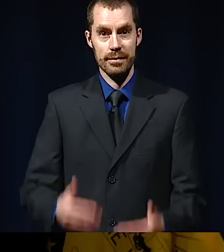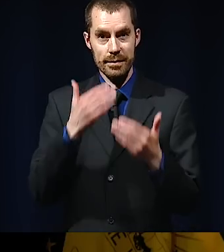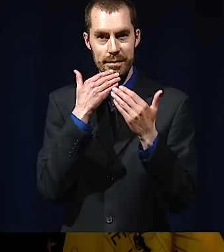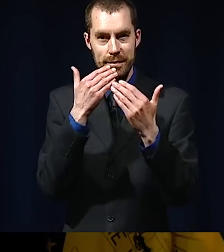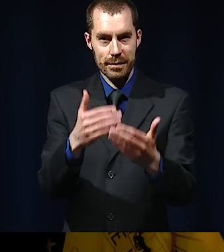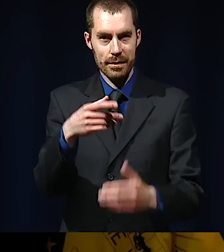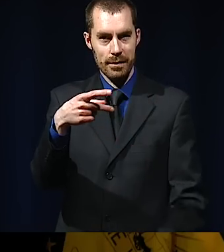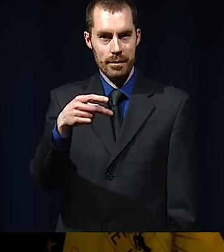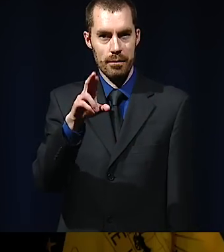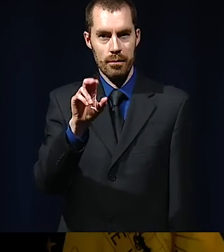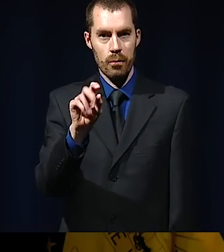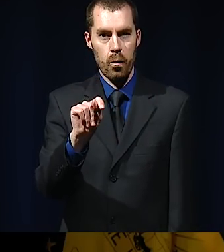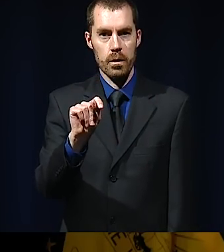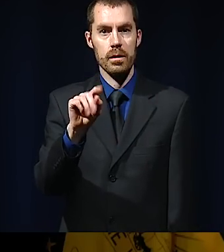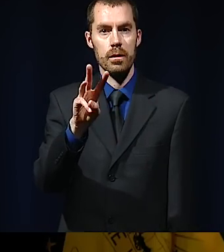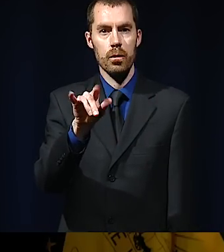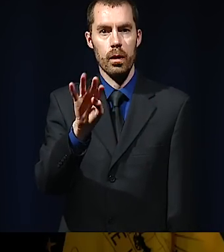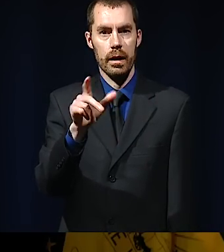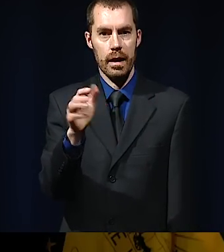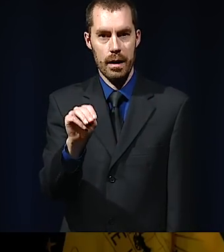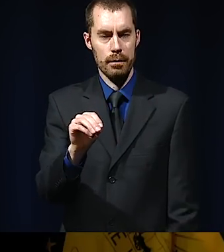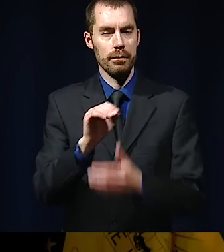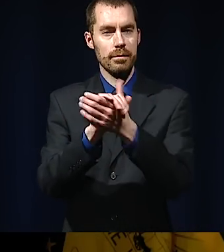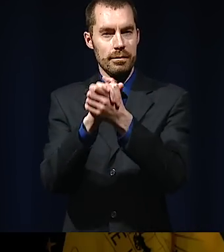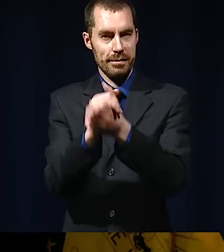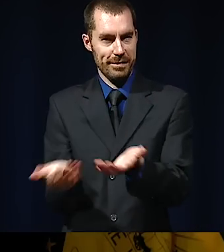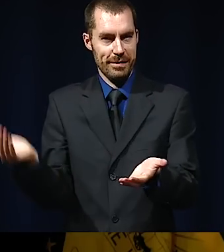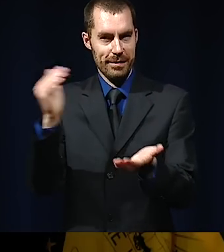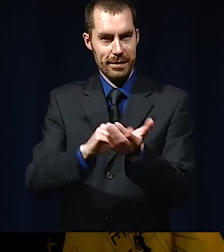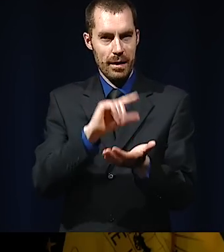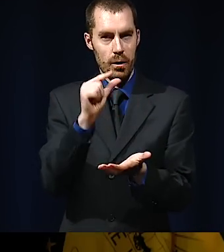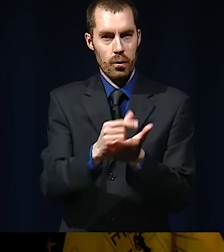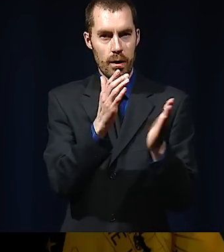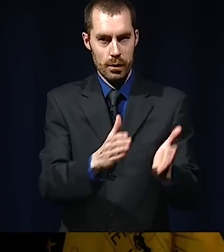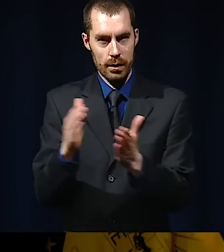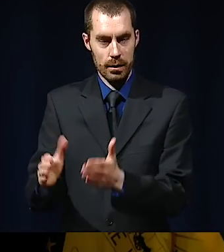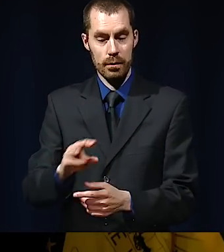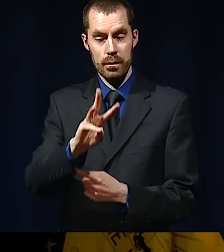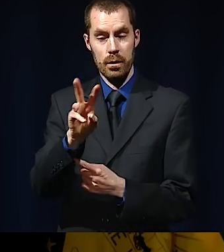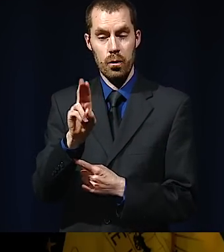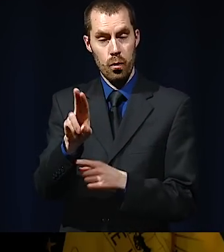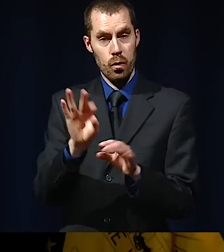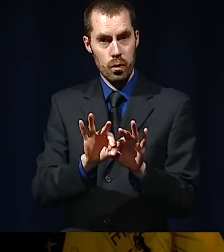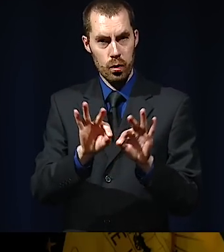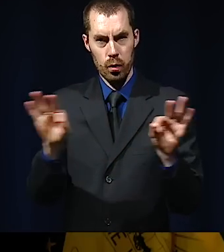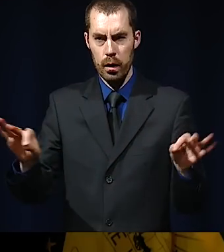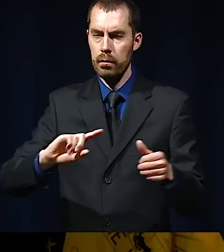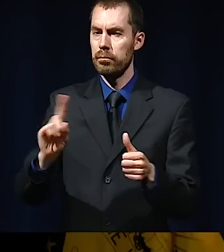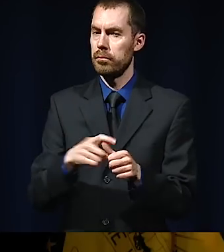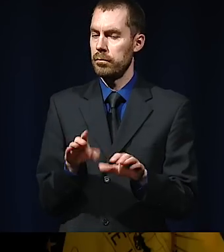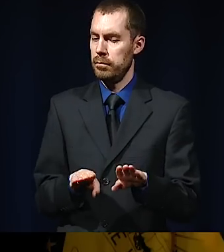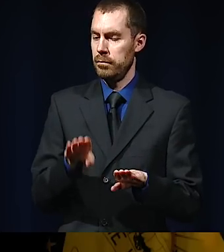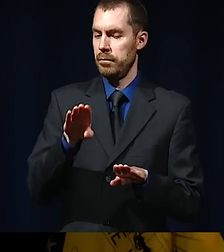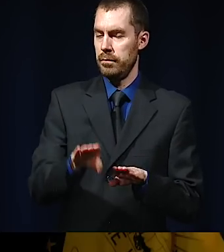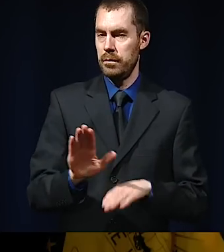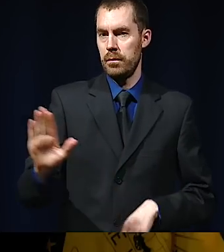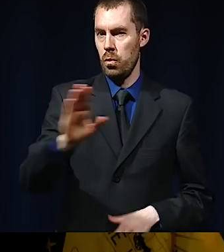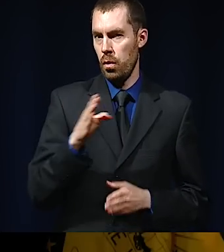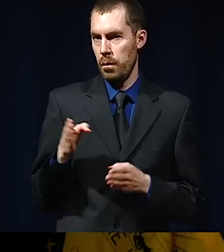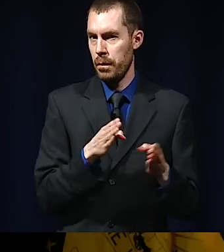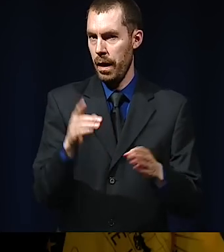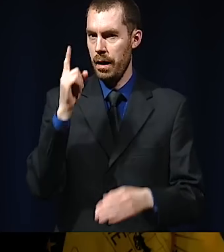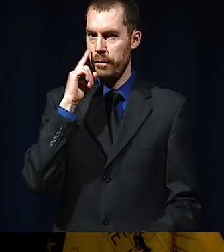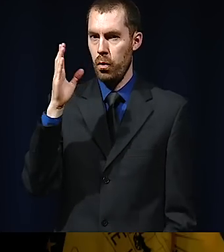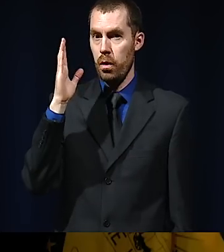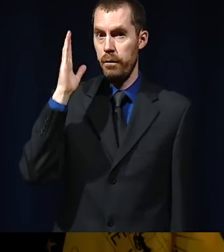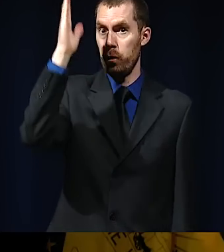Thank you, Provost Winningham, and congratulations again, graduates. Your WU degrees are one of the first stepping stones on your path to future success.